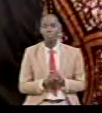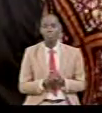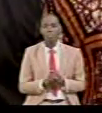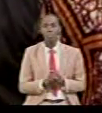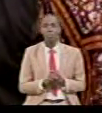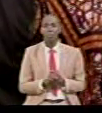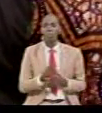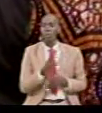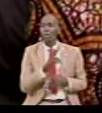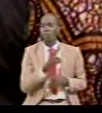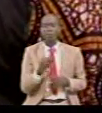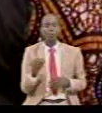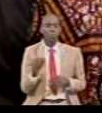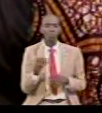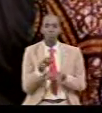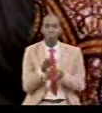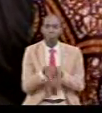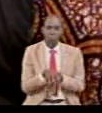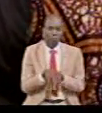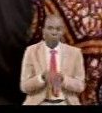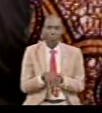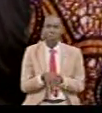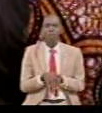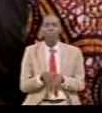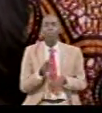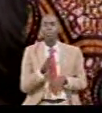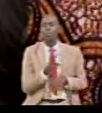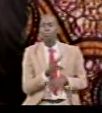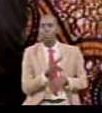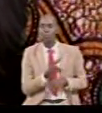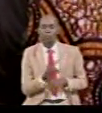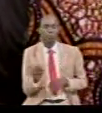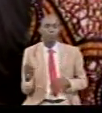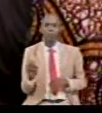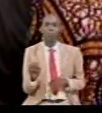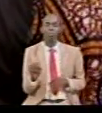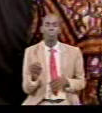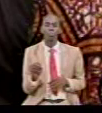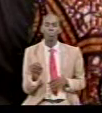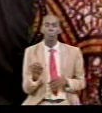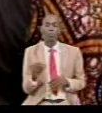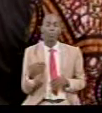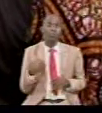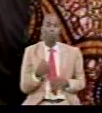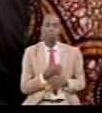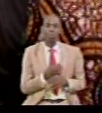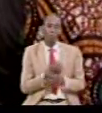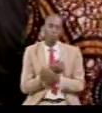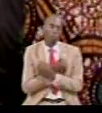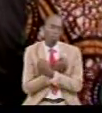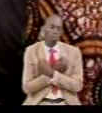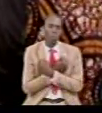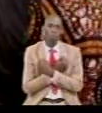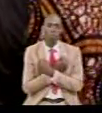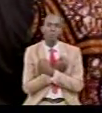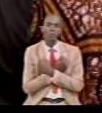no hypocrisy, no make-believe. We love him